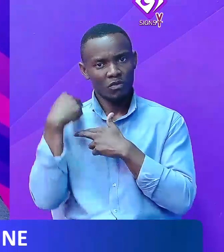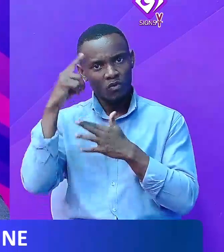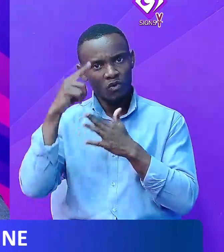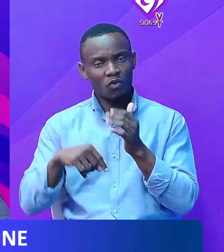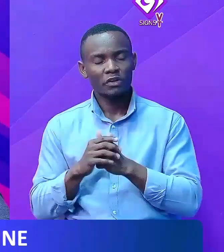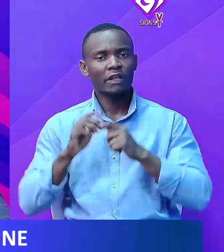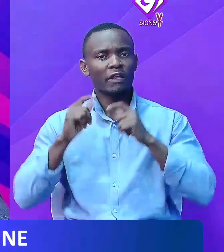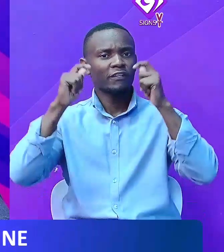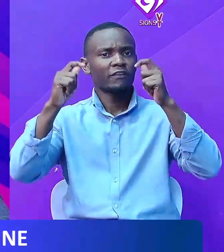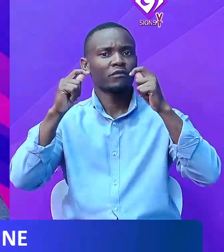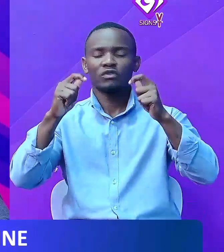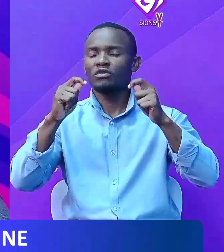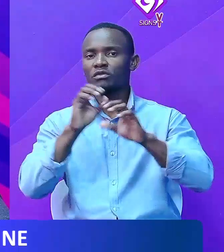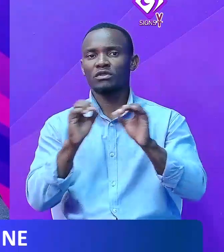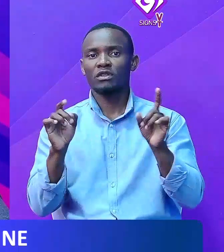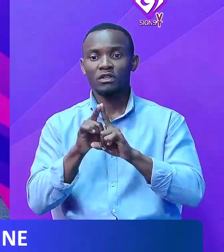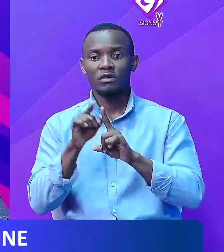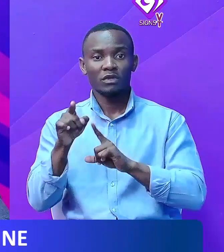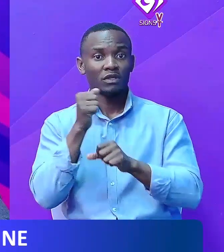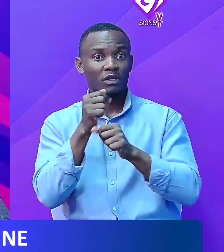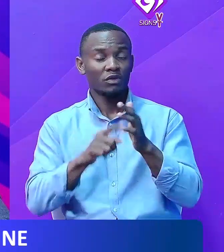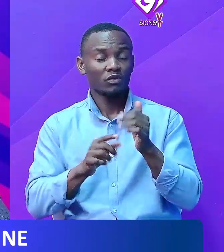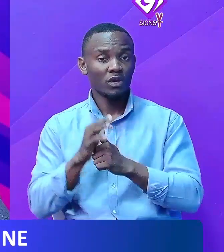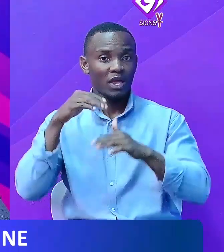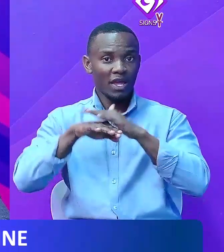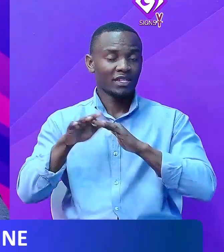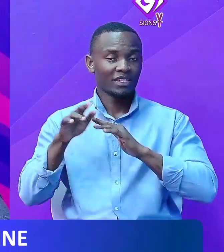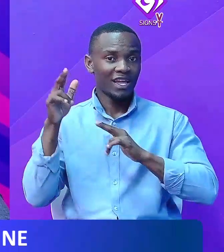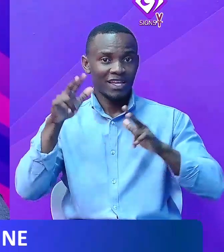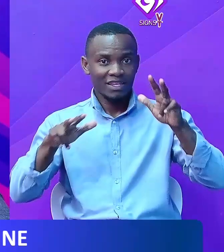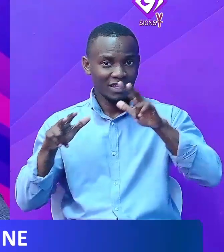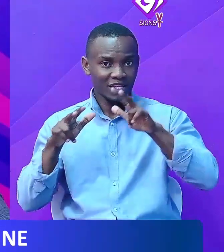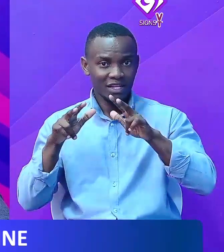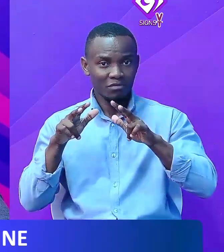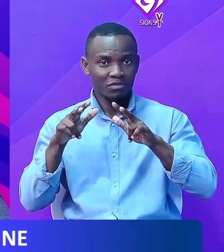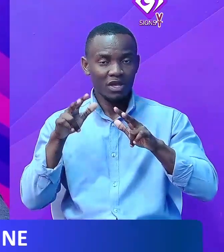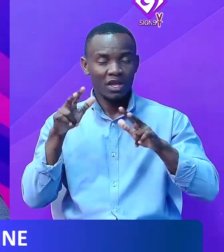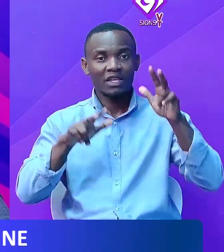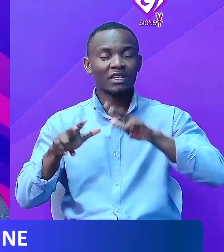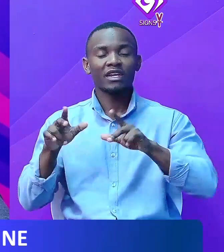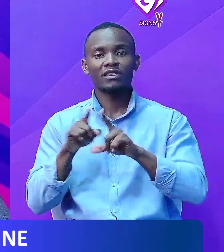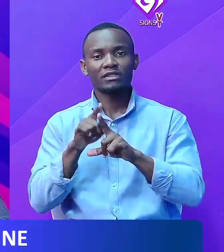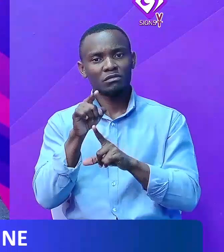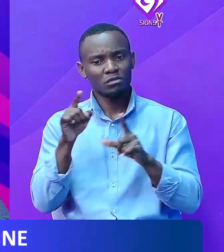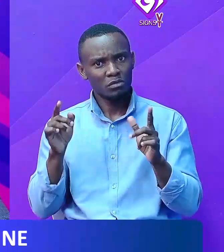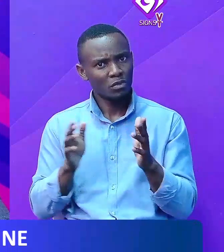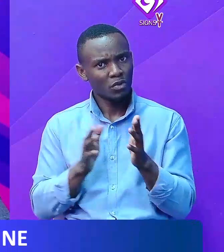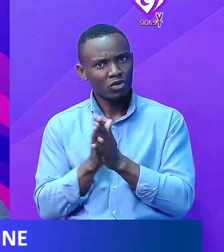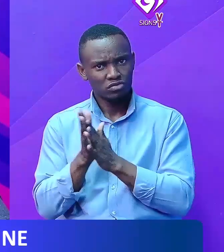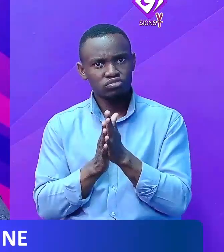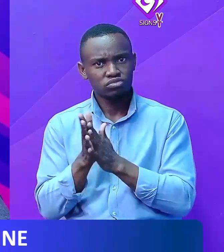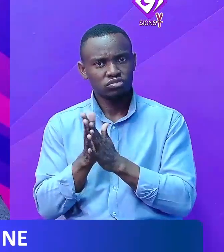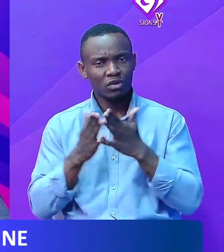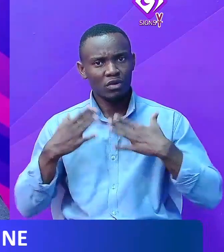On Monday, he stormed Kirinyaga Governor Waiguru's backyard of Moya, firing up the crowd that had gathered with